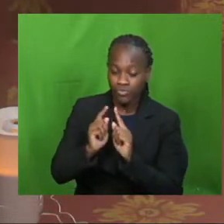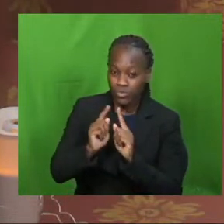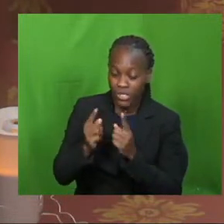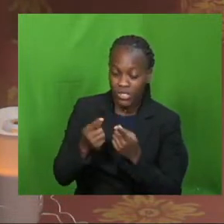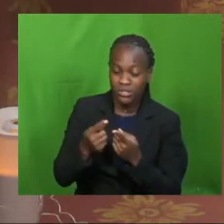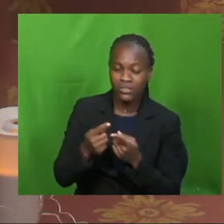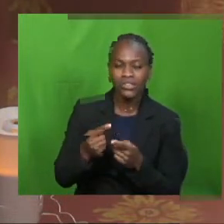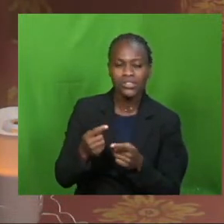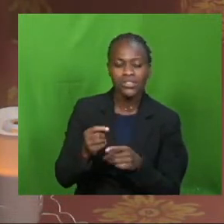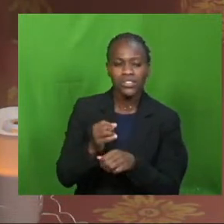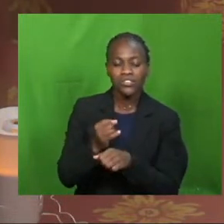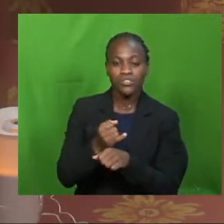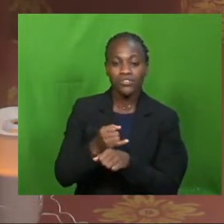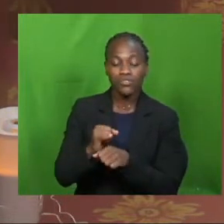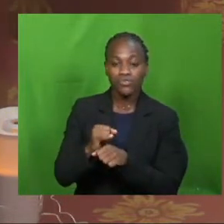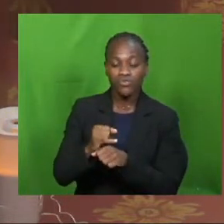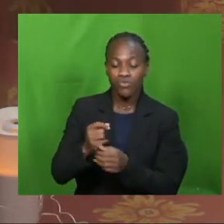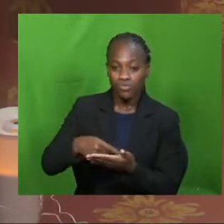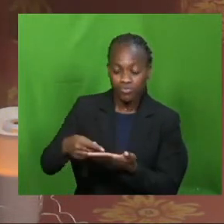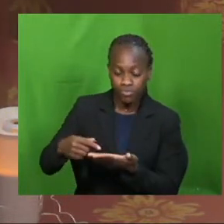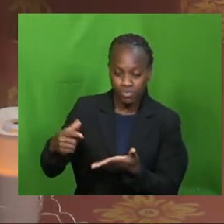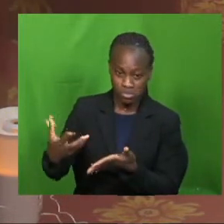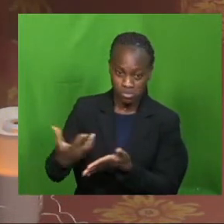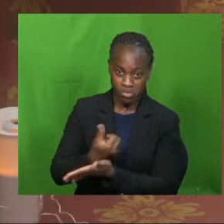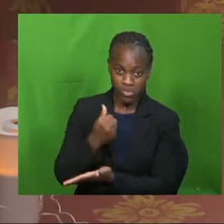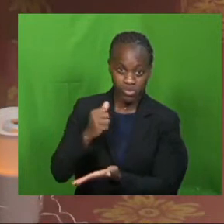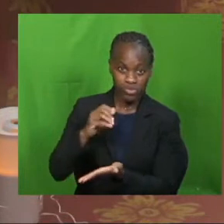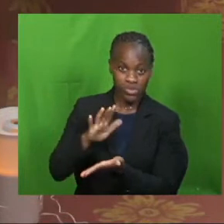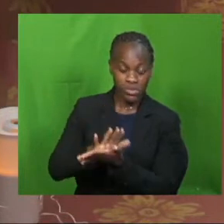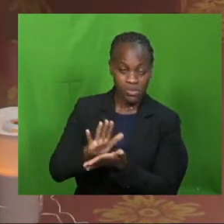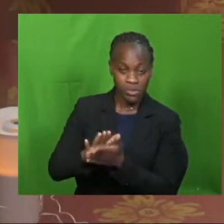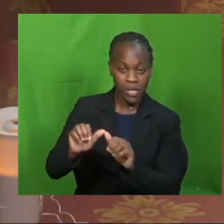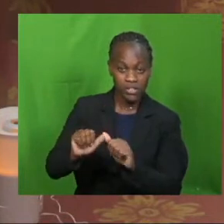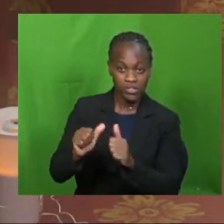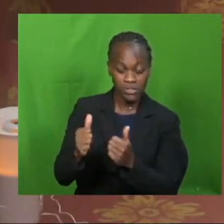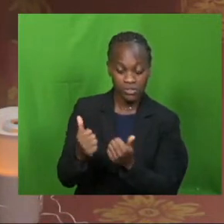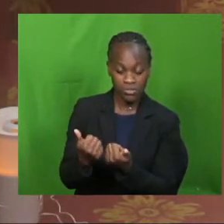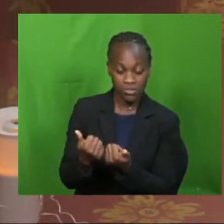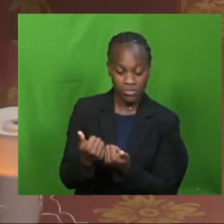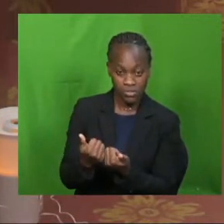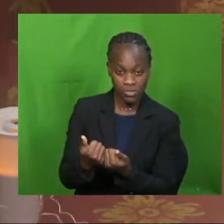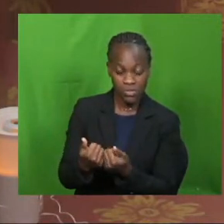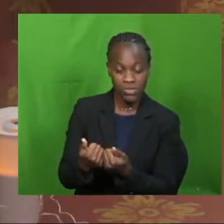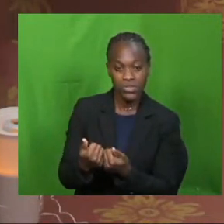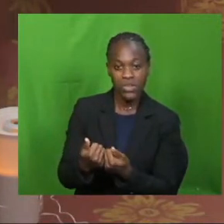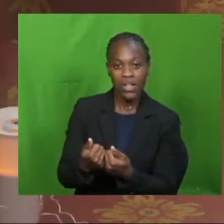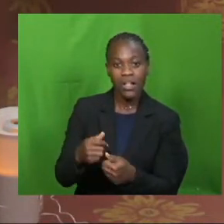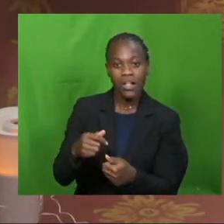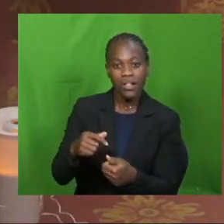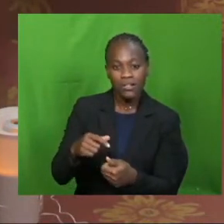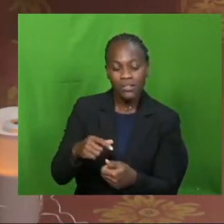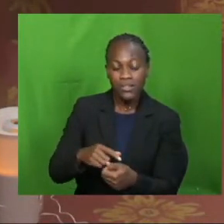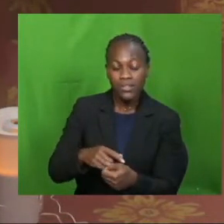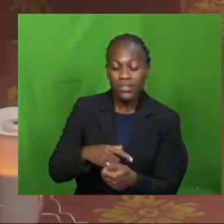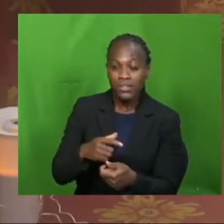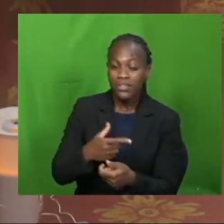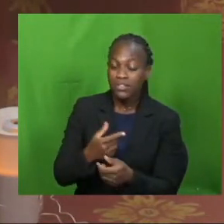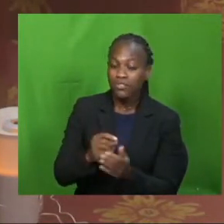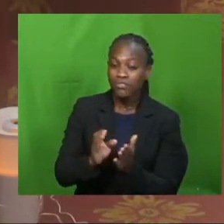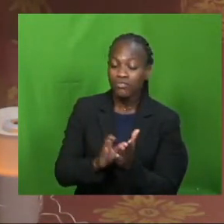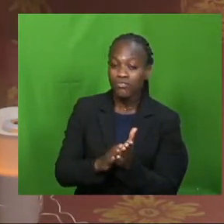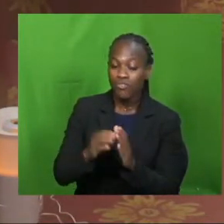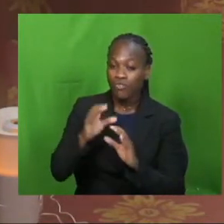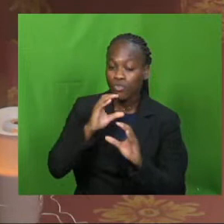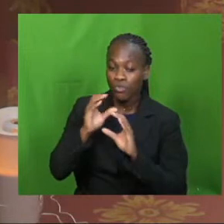Relations, the Private Newspaper Publishers Association, the University of Ghana School of Information and Communication Studies. The task